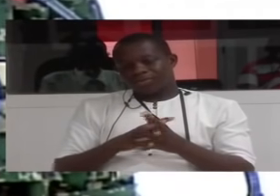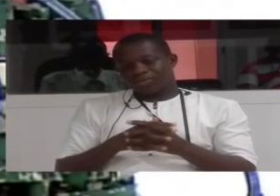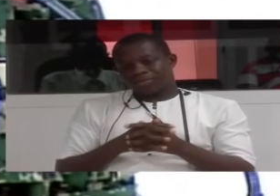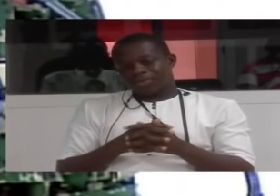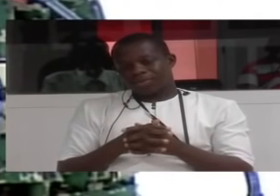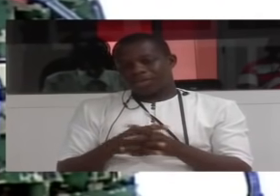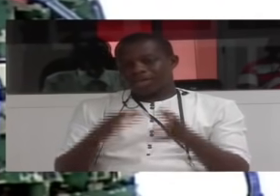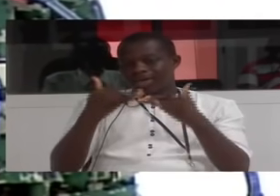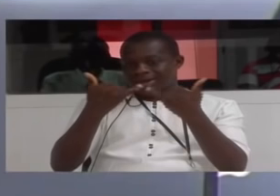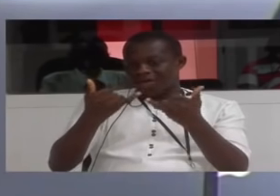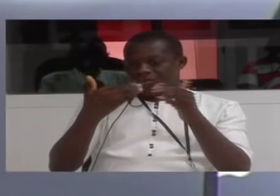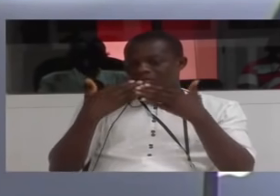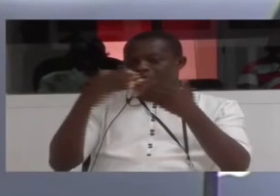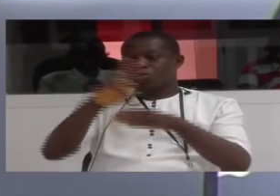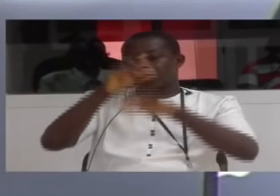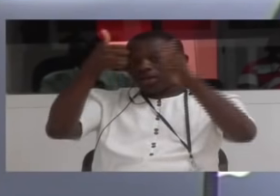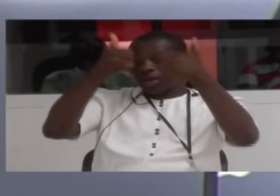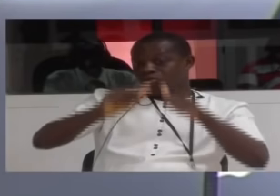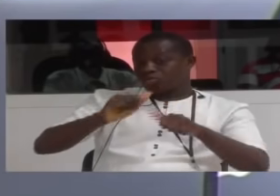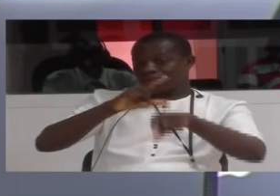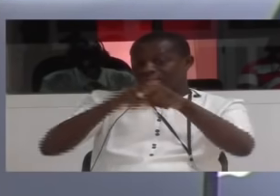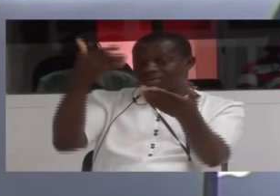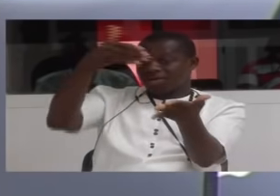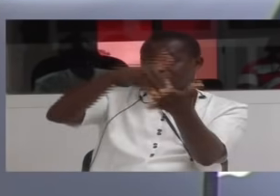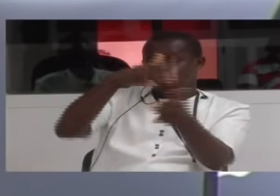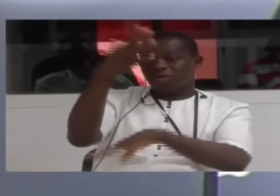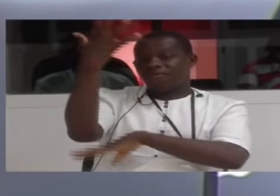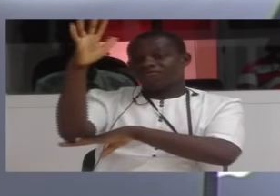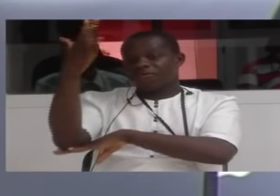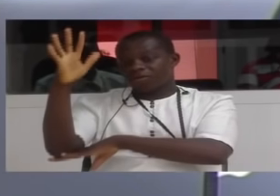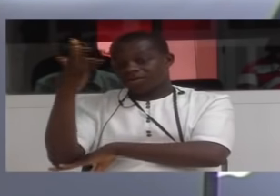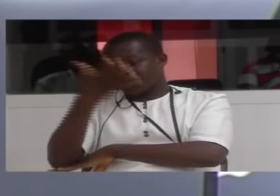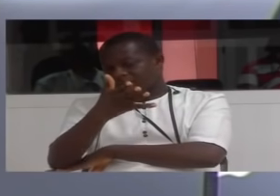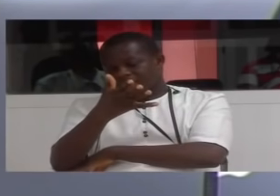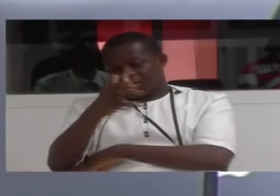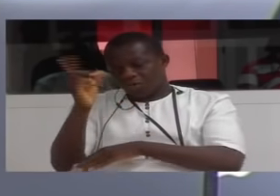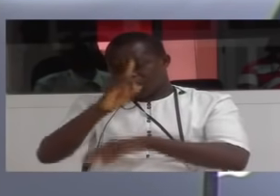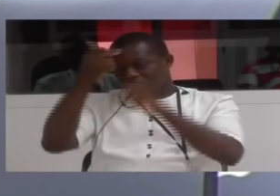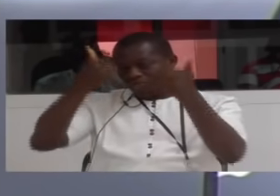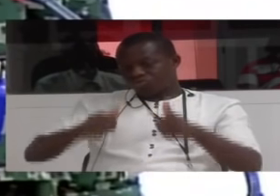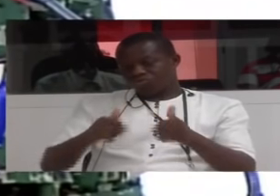And can you tell us what happened when you went there? Ndax mun nga ñoo wax bi ngeen démé fofu lana xew?